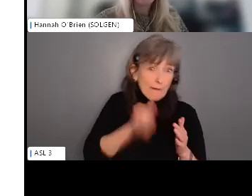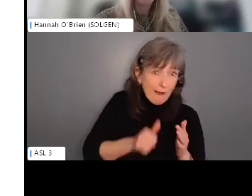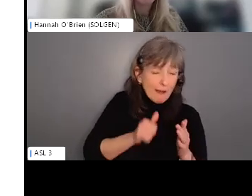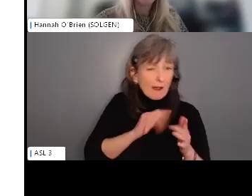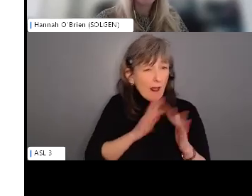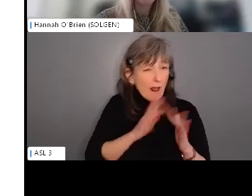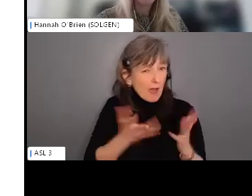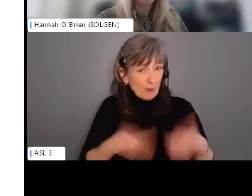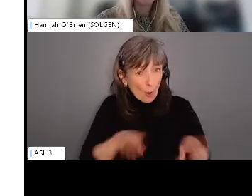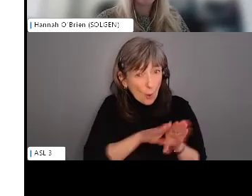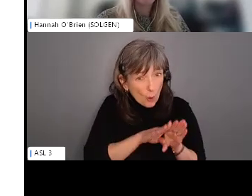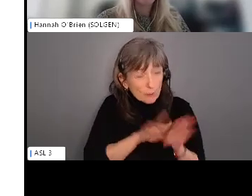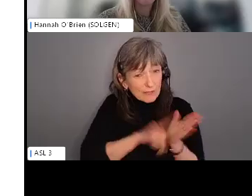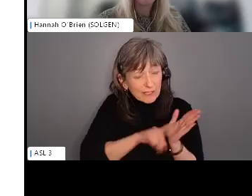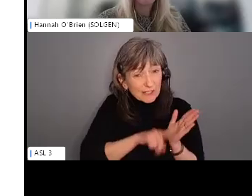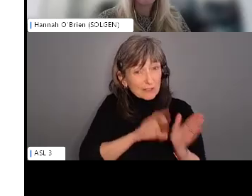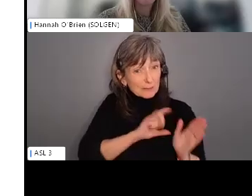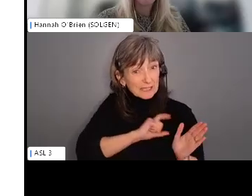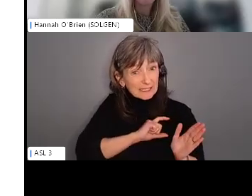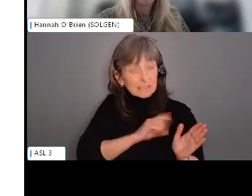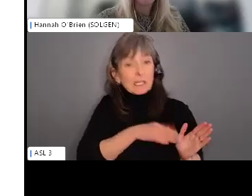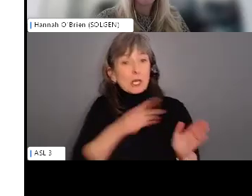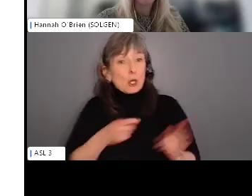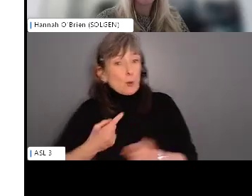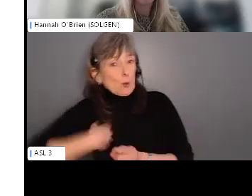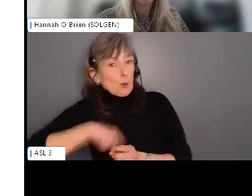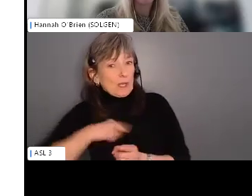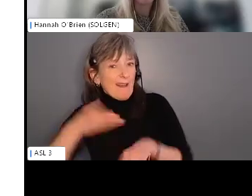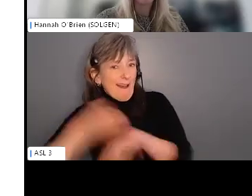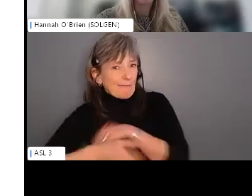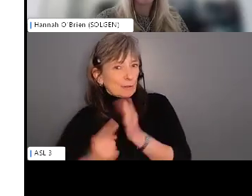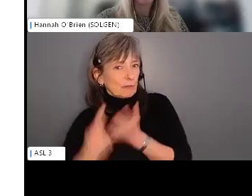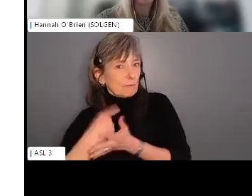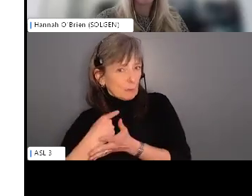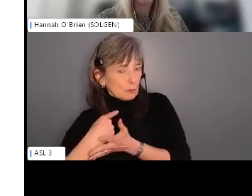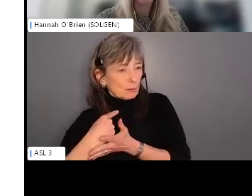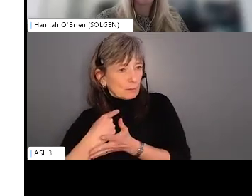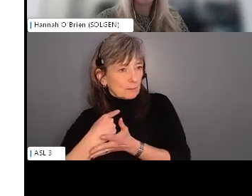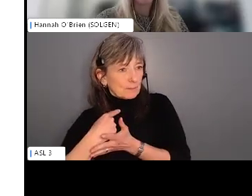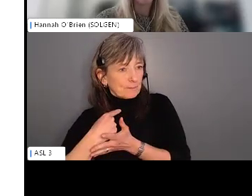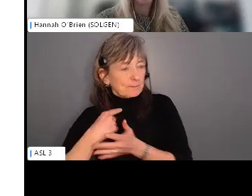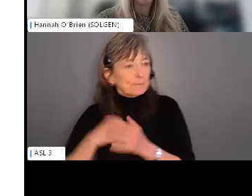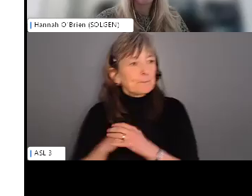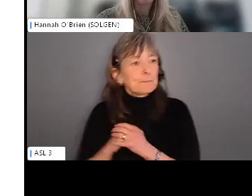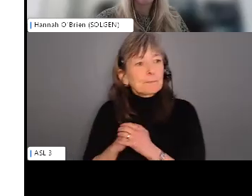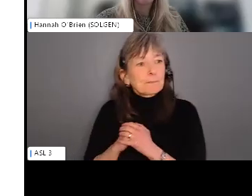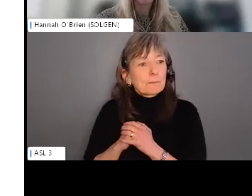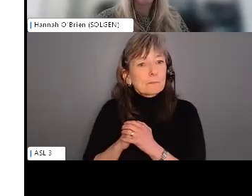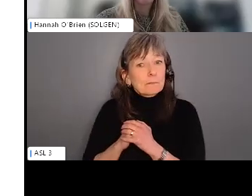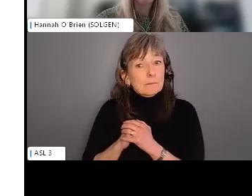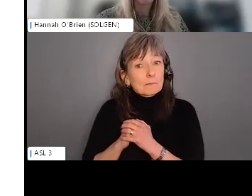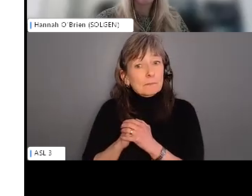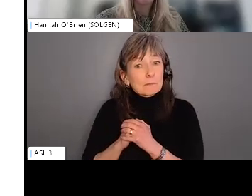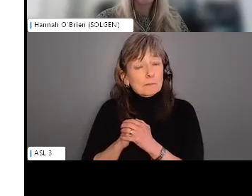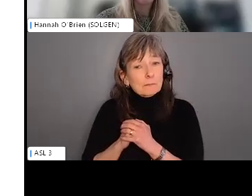years after the incident because we cannot review the